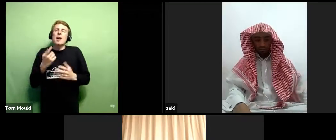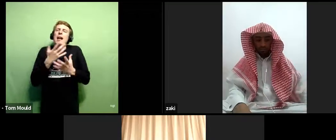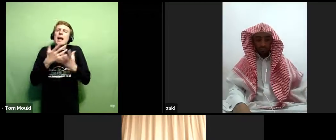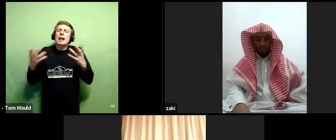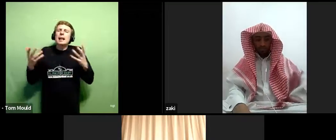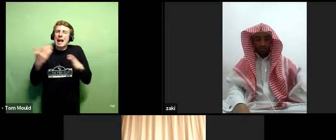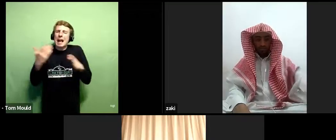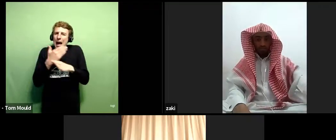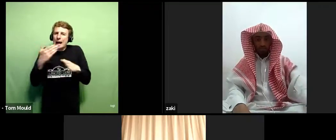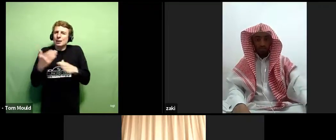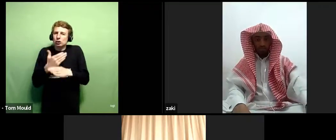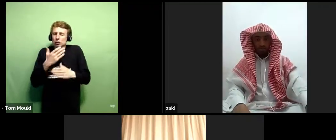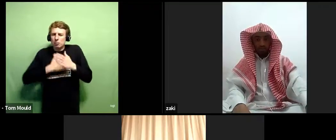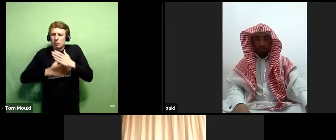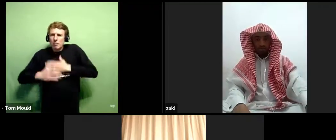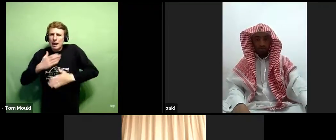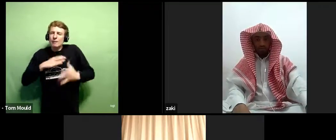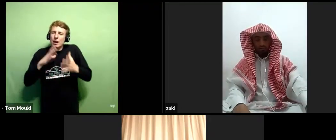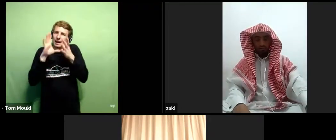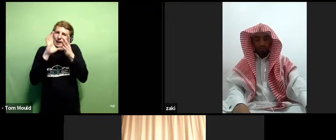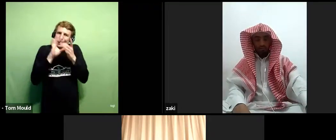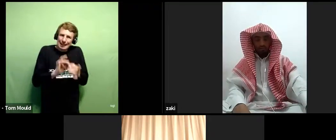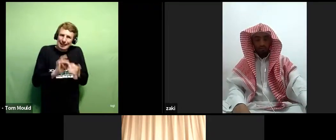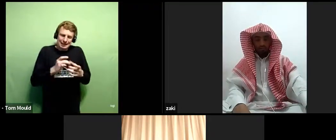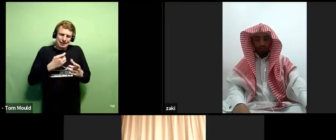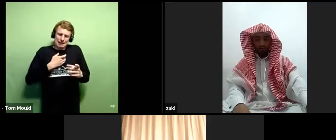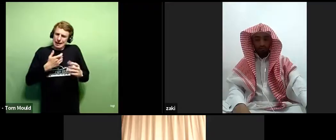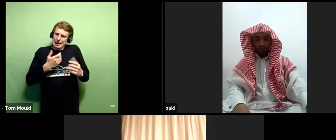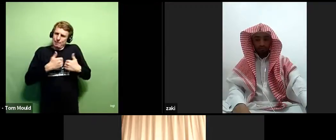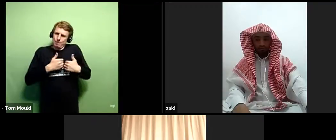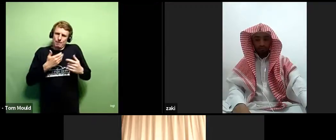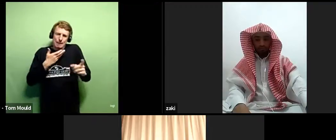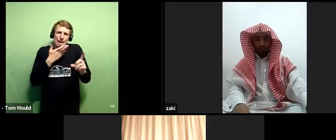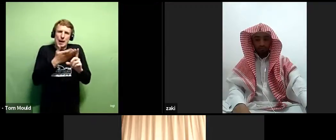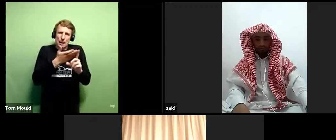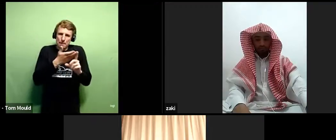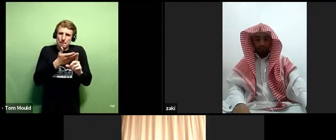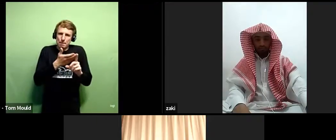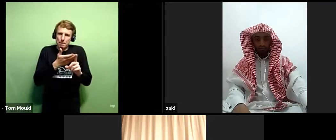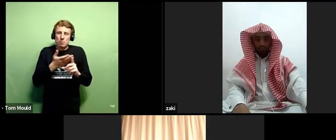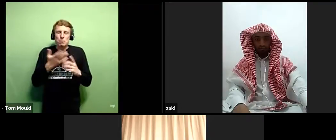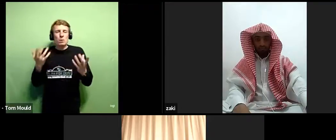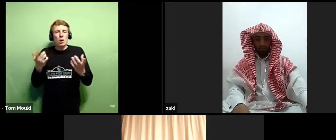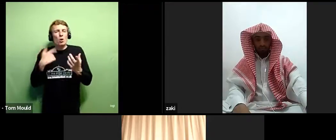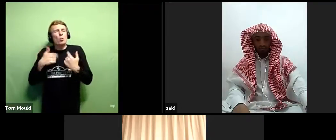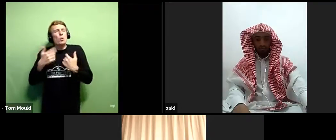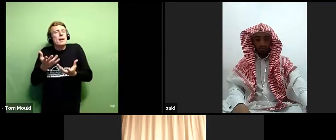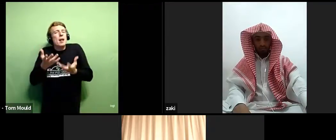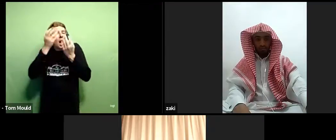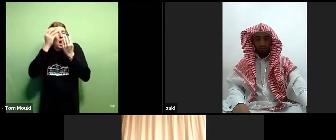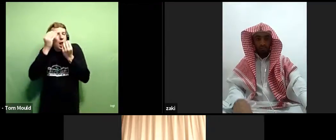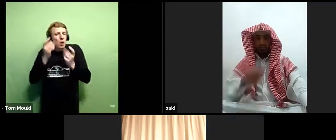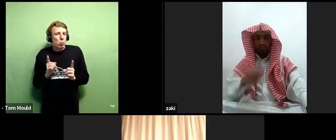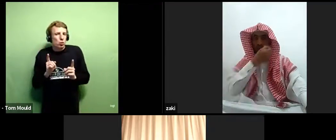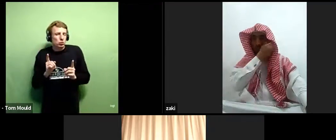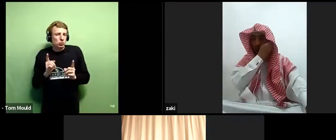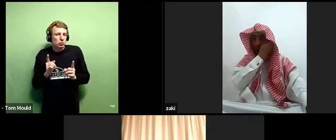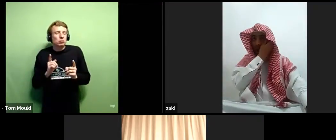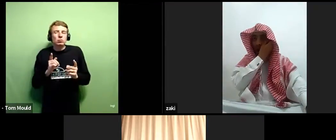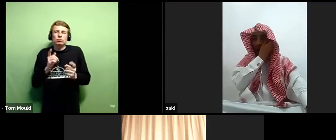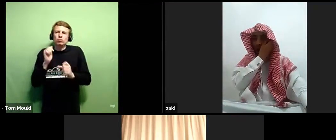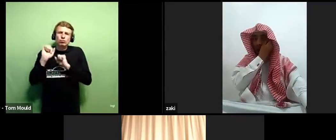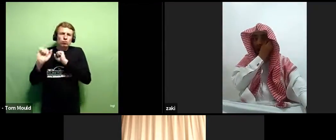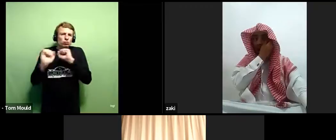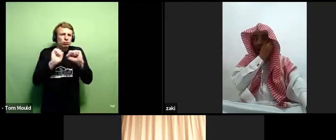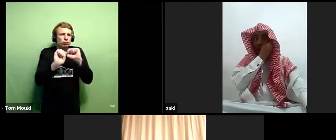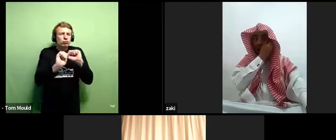this phrase and this part of the narration, we learn that it is essential that our intention